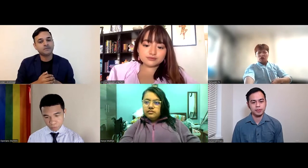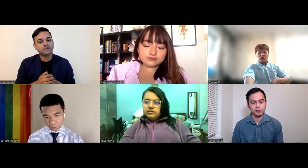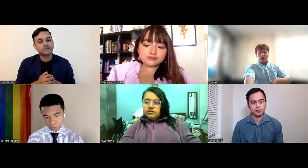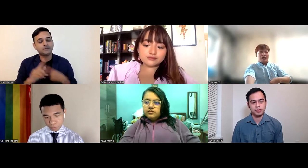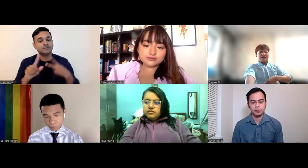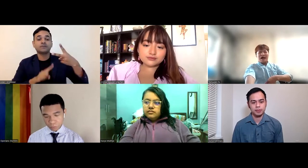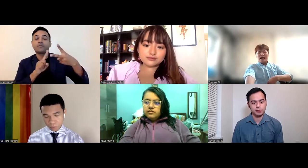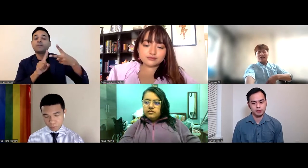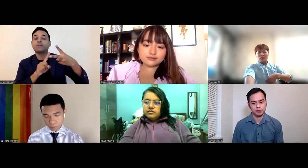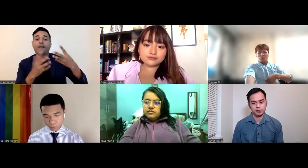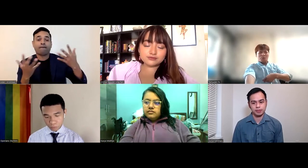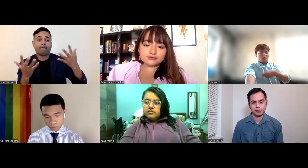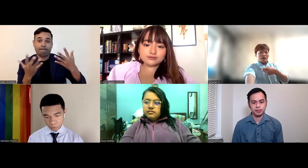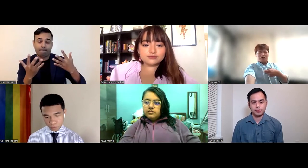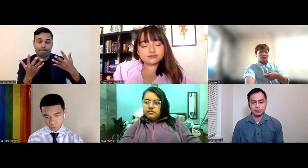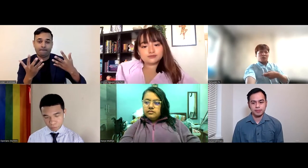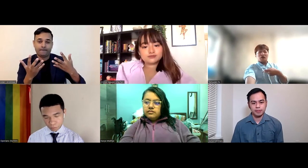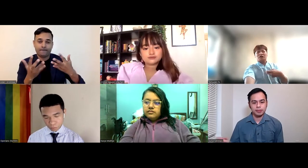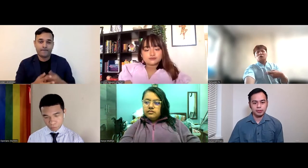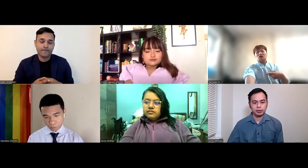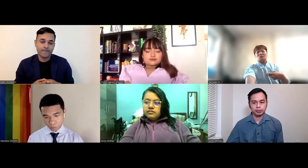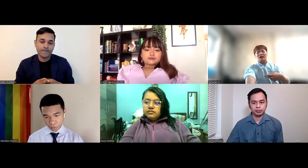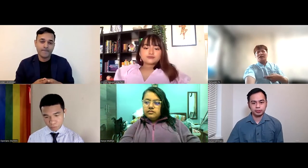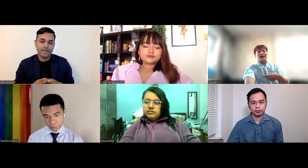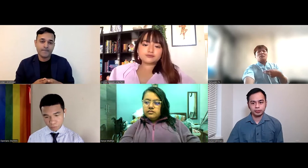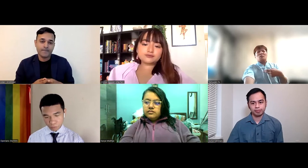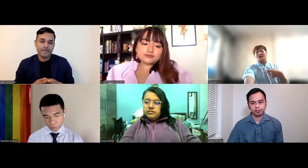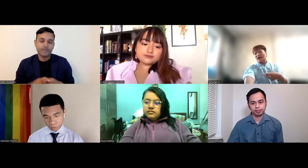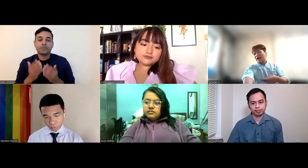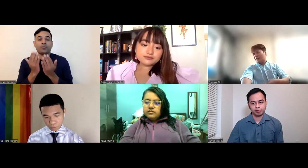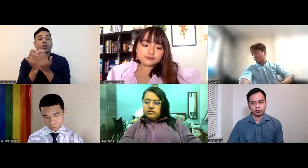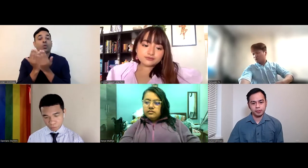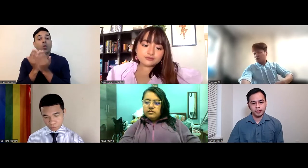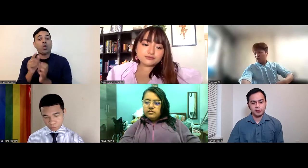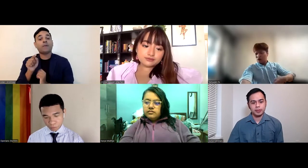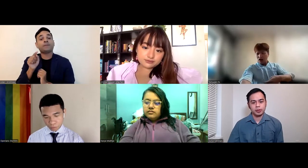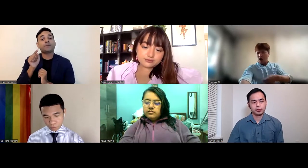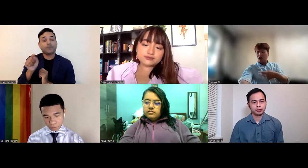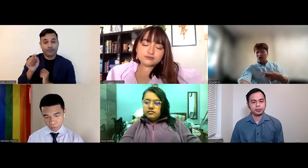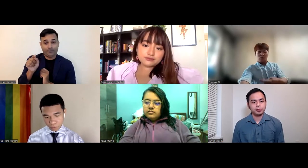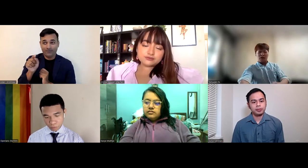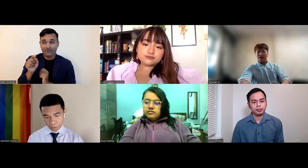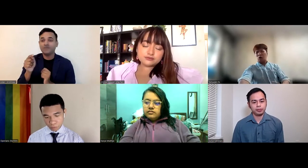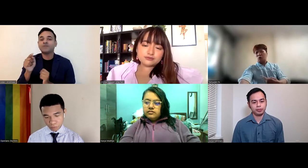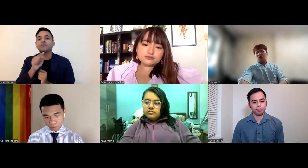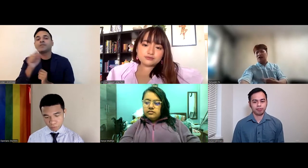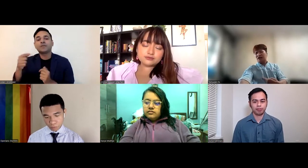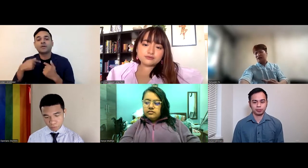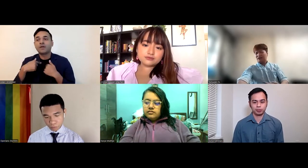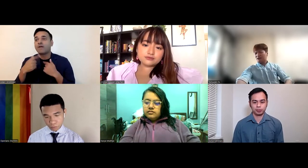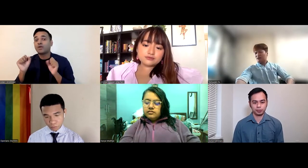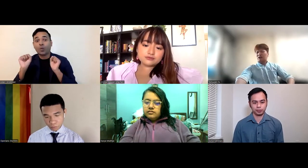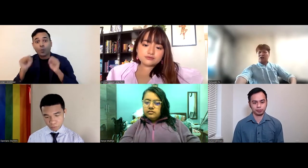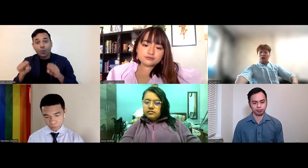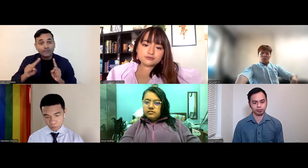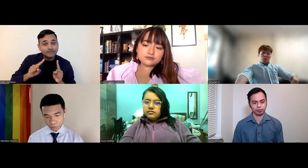the administration of those schools refused to work with me, or the reasons were they did not